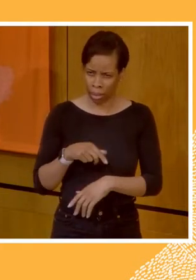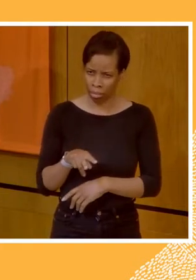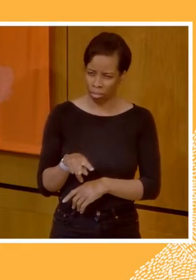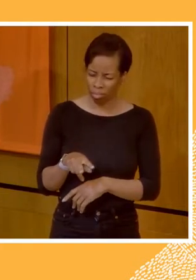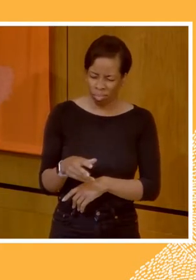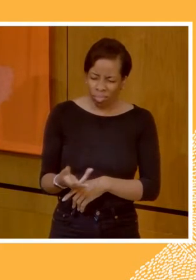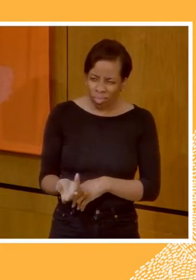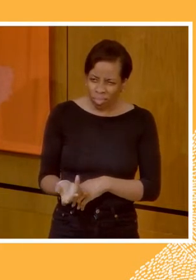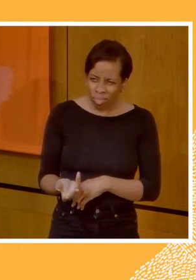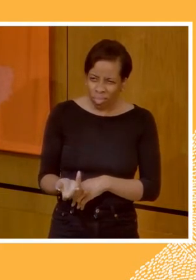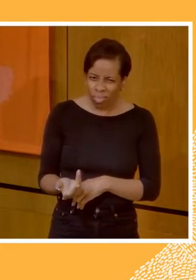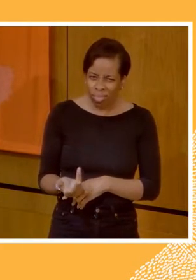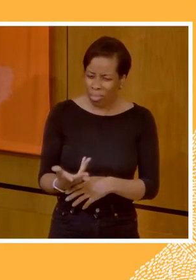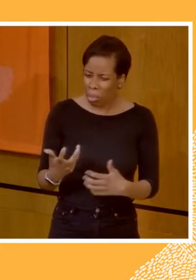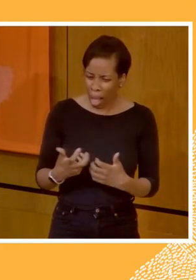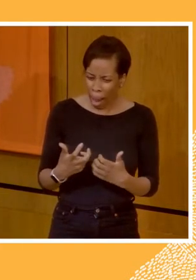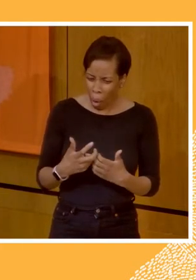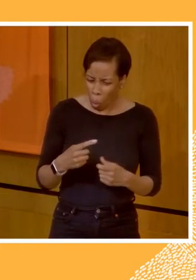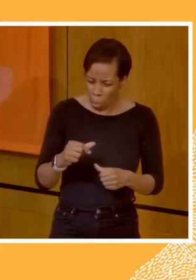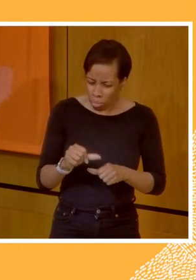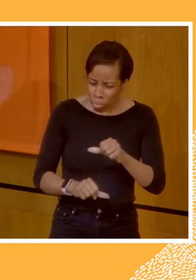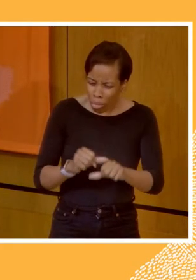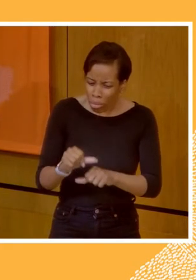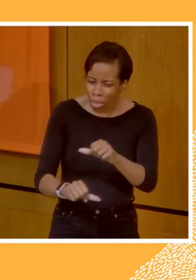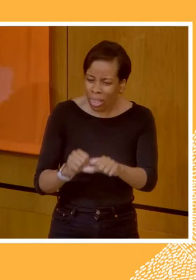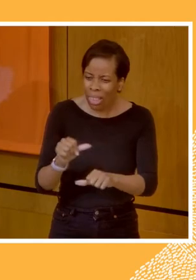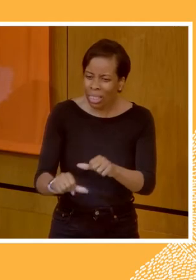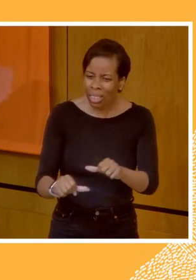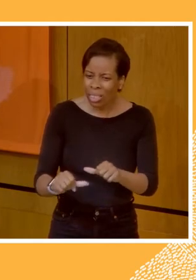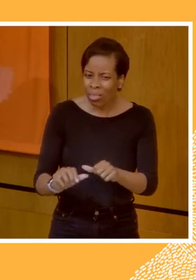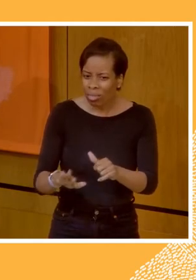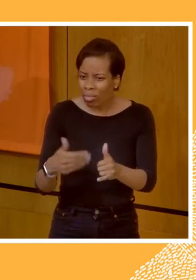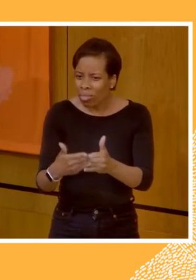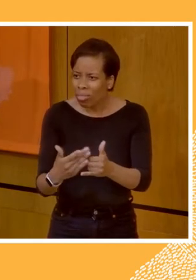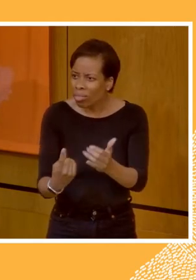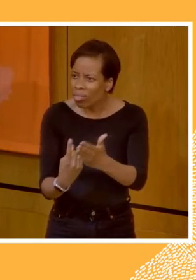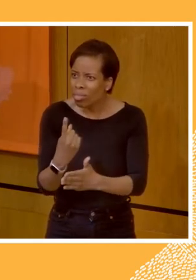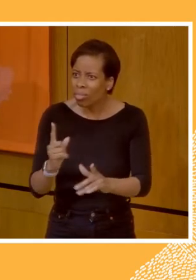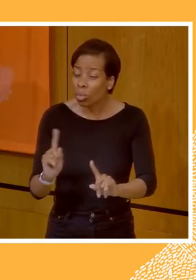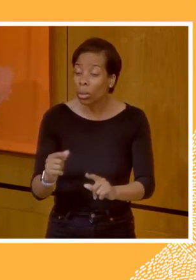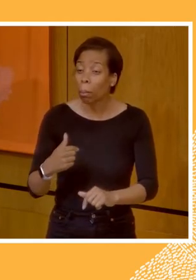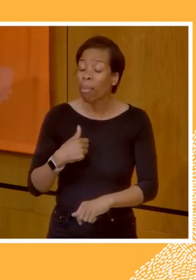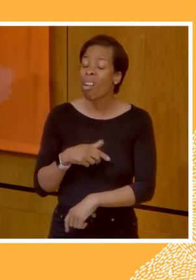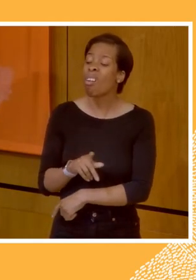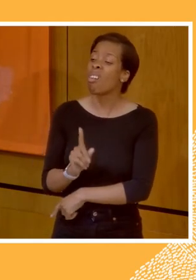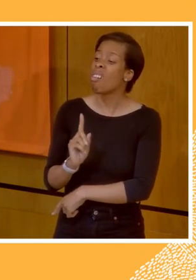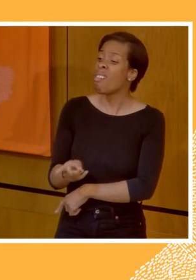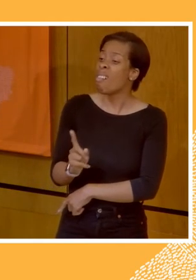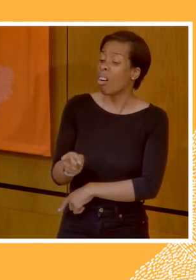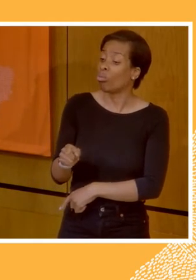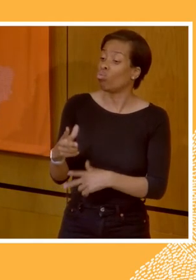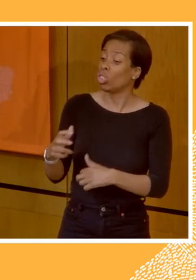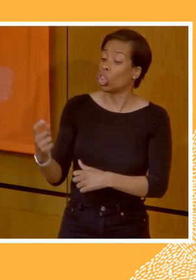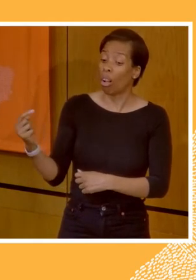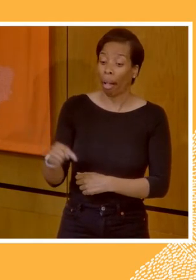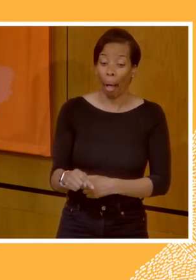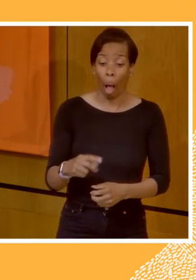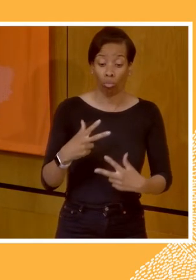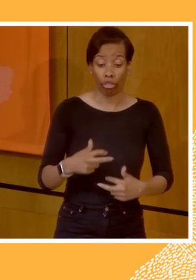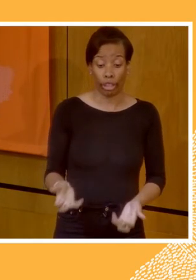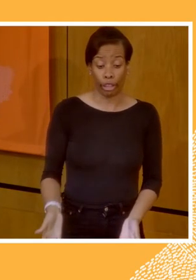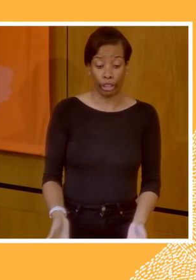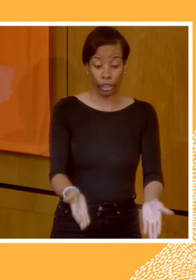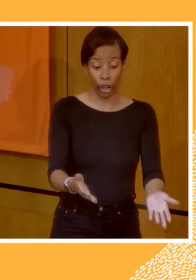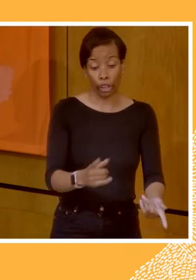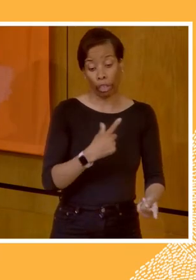because I knew it was going to be like any other researchers that come and go. So, however much at